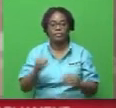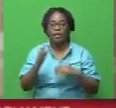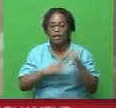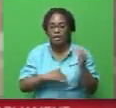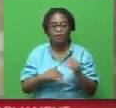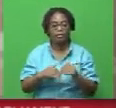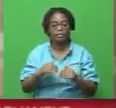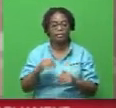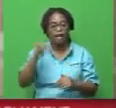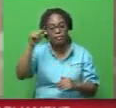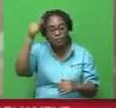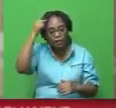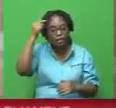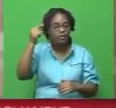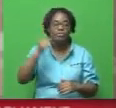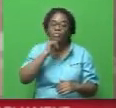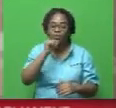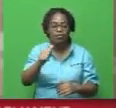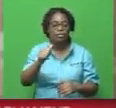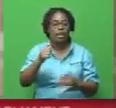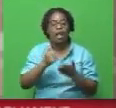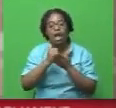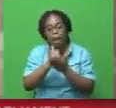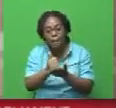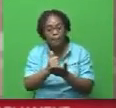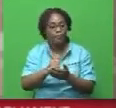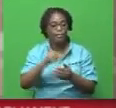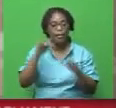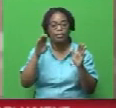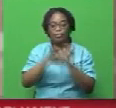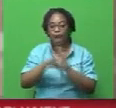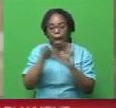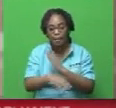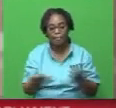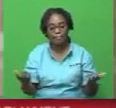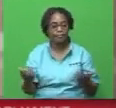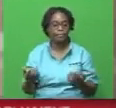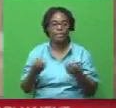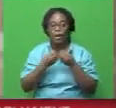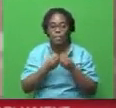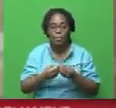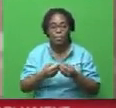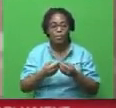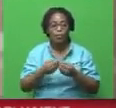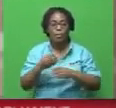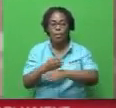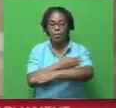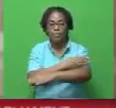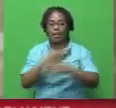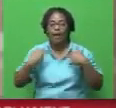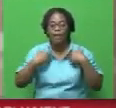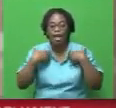failure to tackle crime and improve the delivery of justice in this country. The crime and justice system, Madam President,